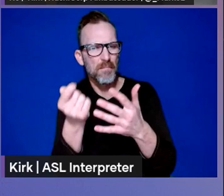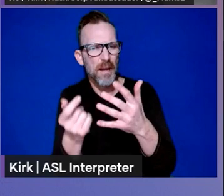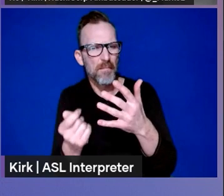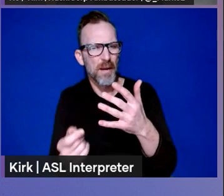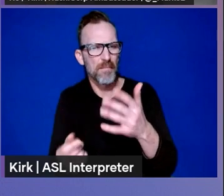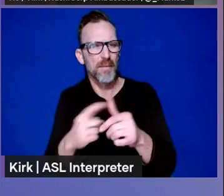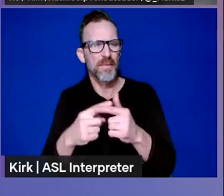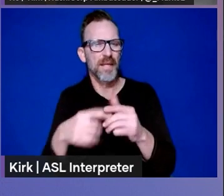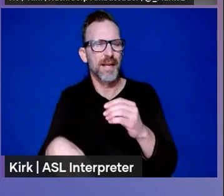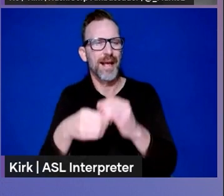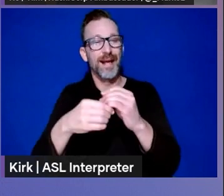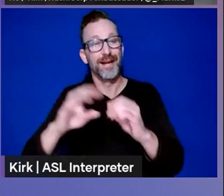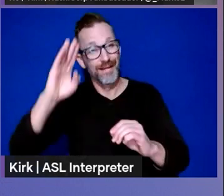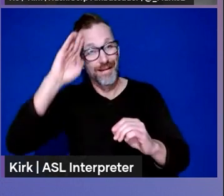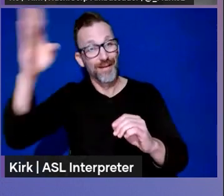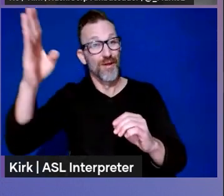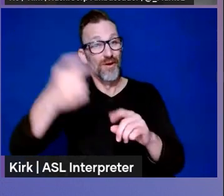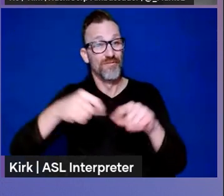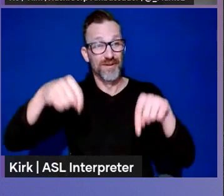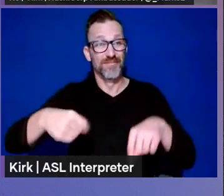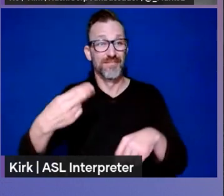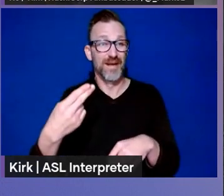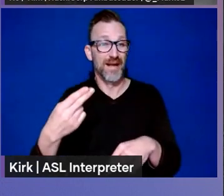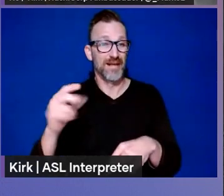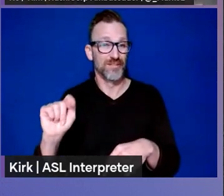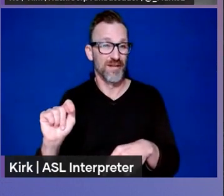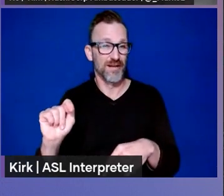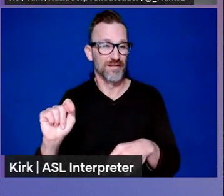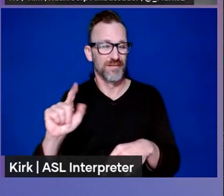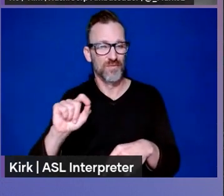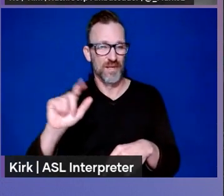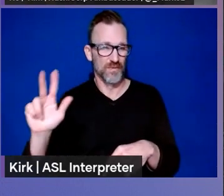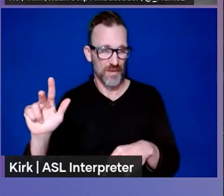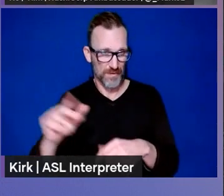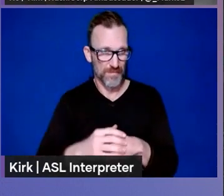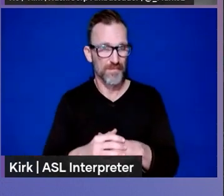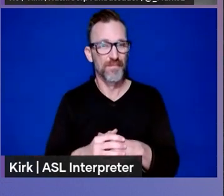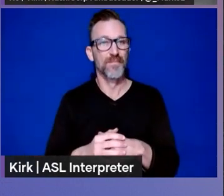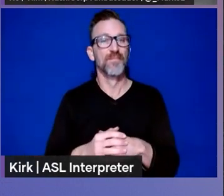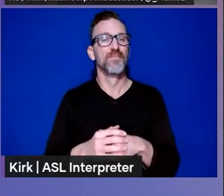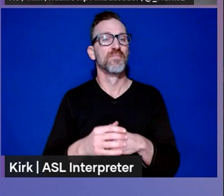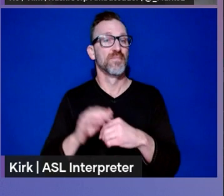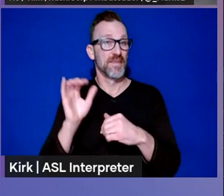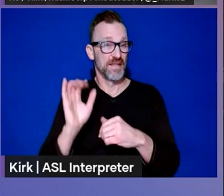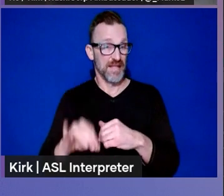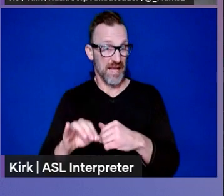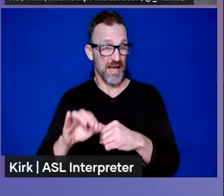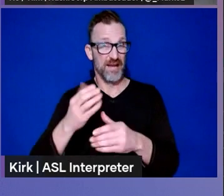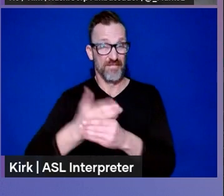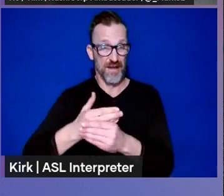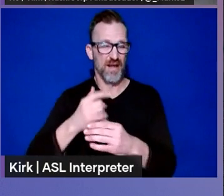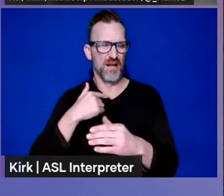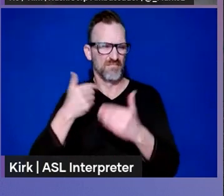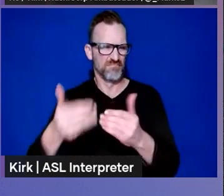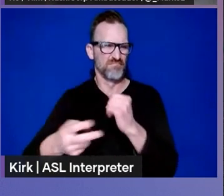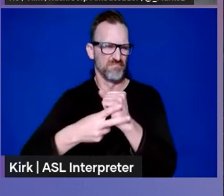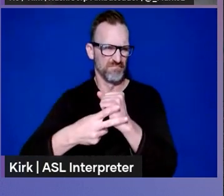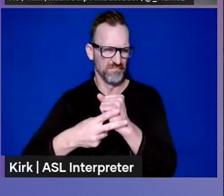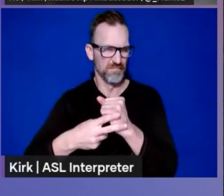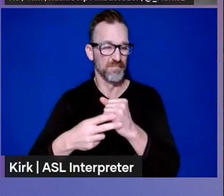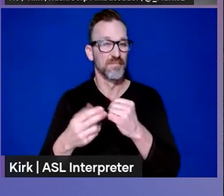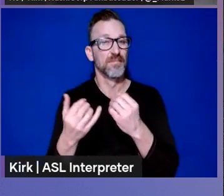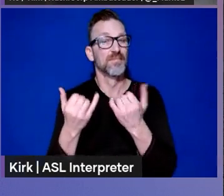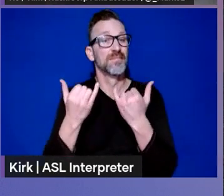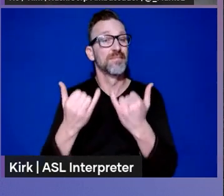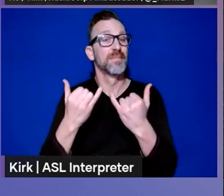HashiTalks 2023. And if we go ahead and save that file, the only thing we have to do in this case is actually